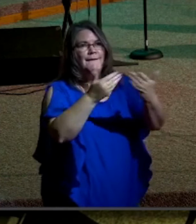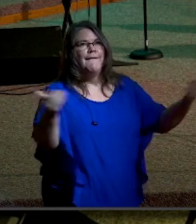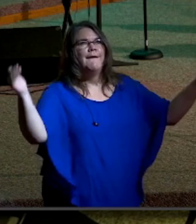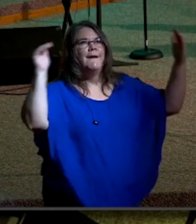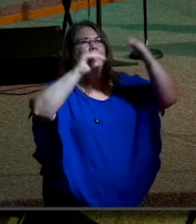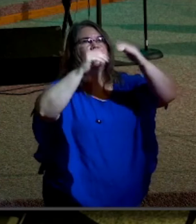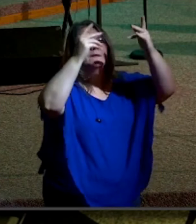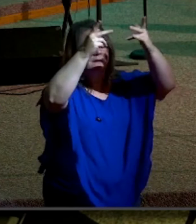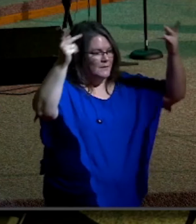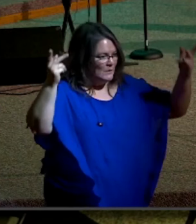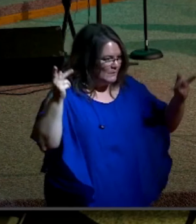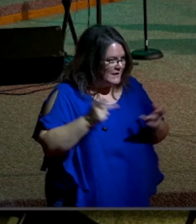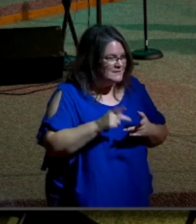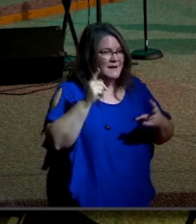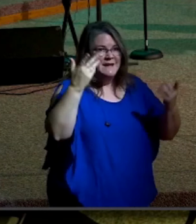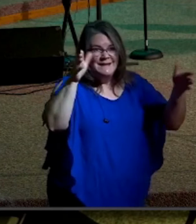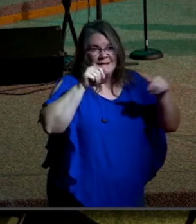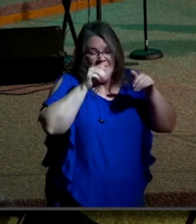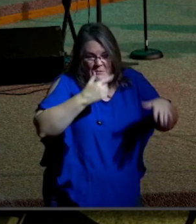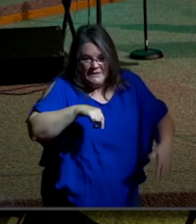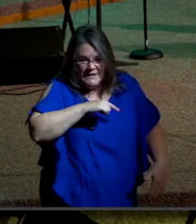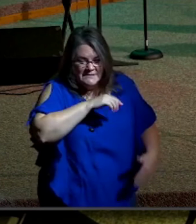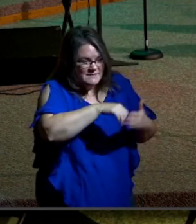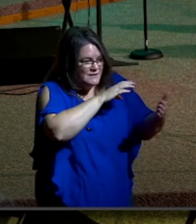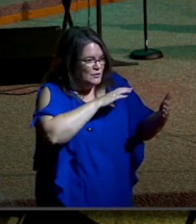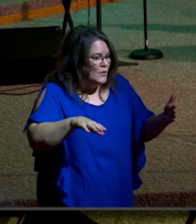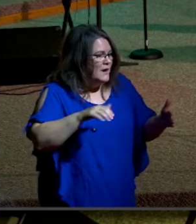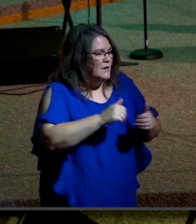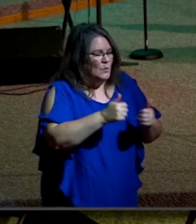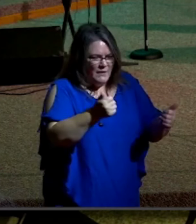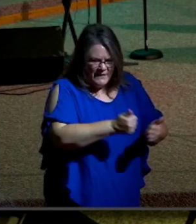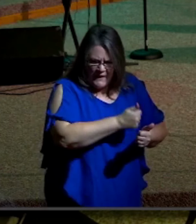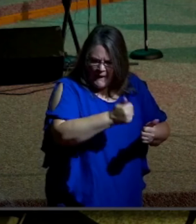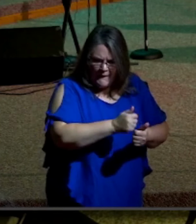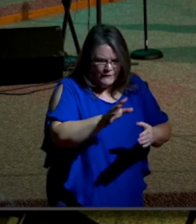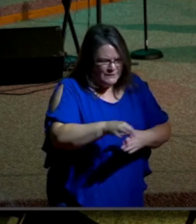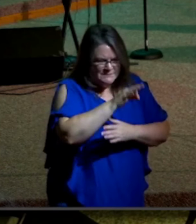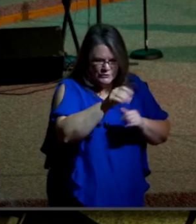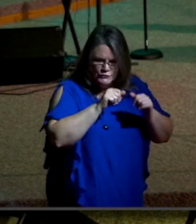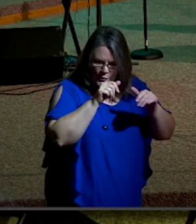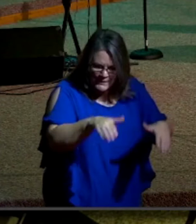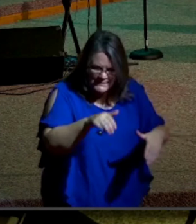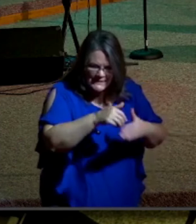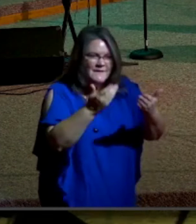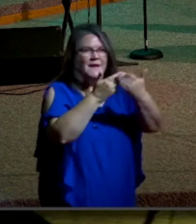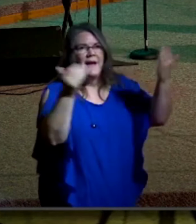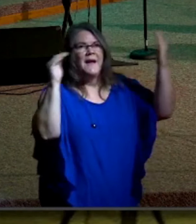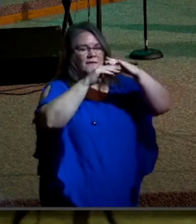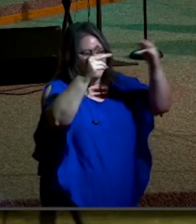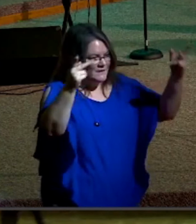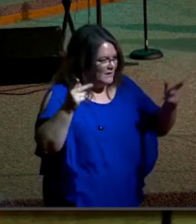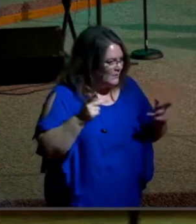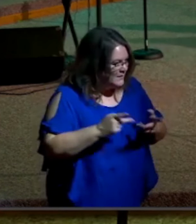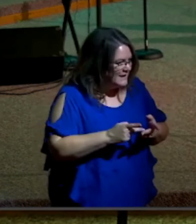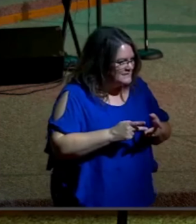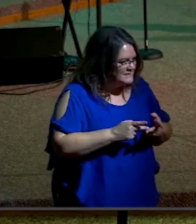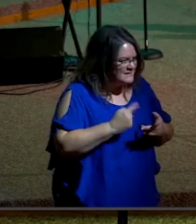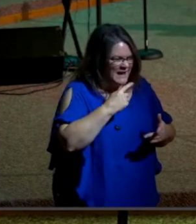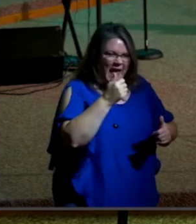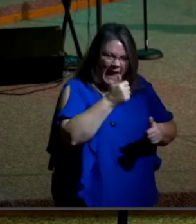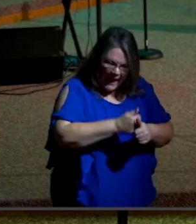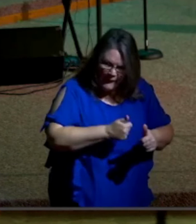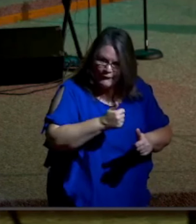He's blessed us in Christ with every spiritual blessing in the heavenly places. Come on, someone say every.